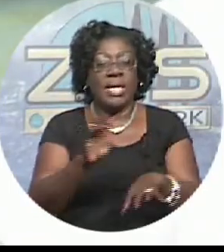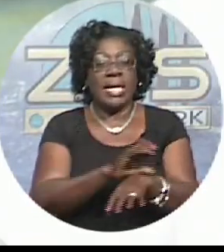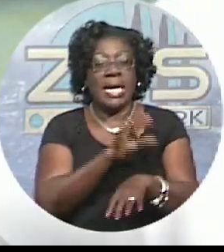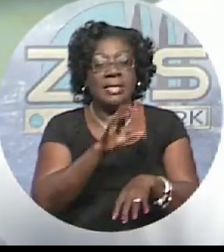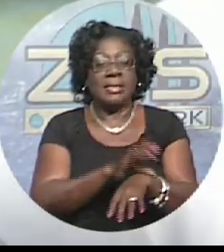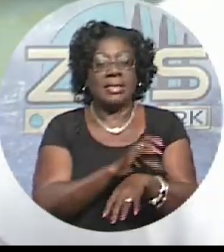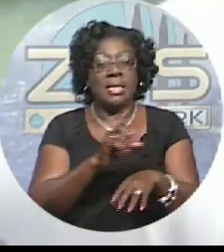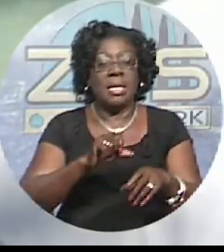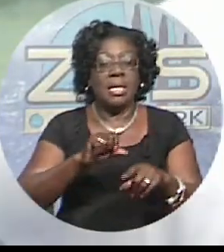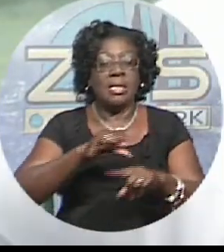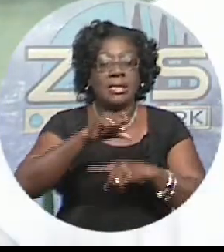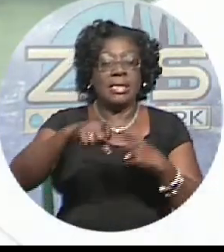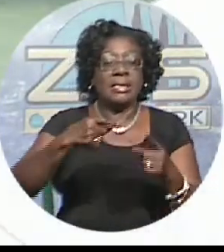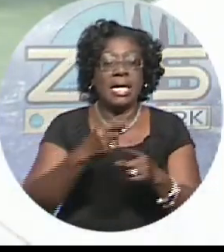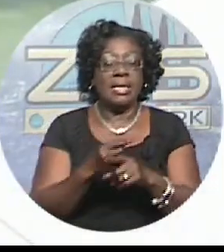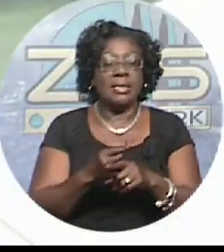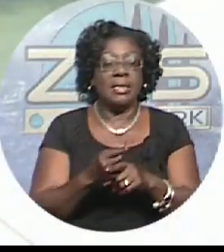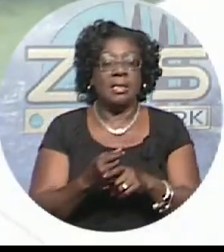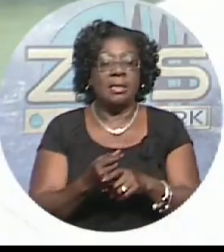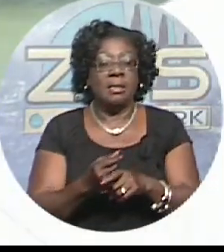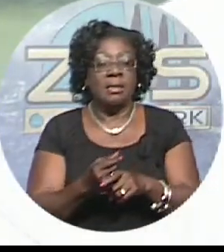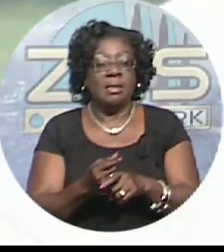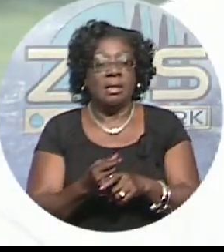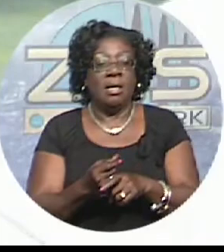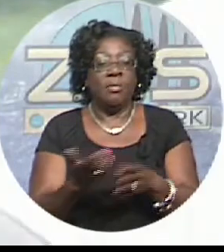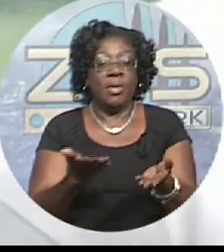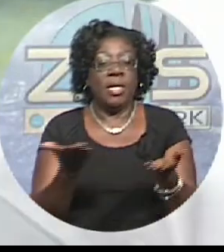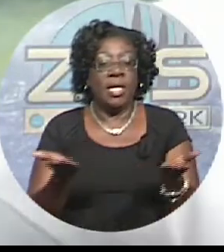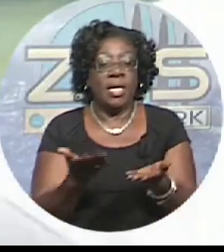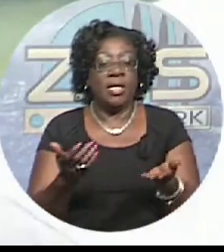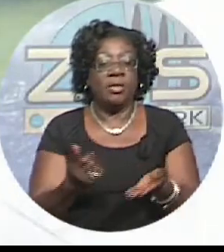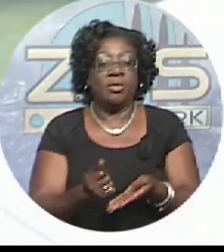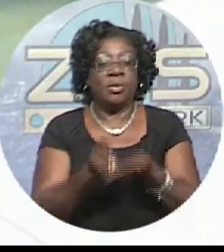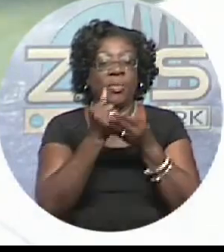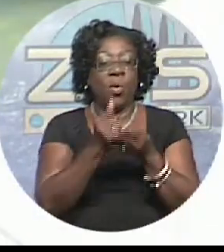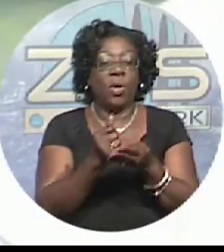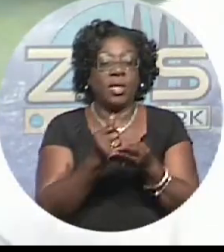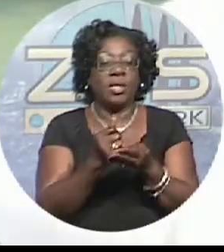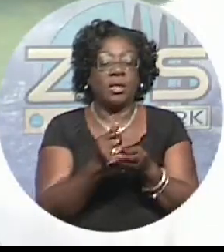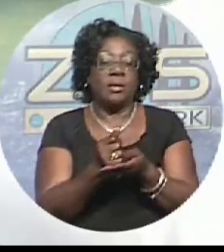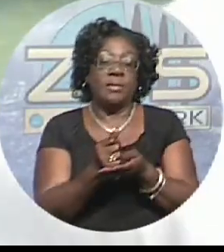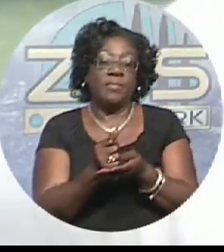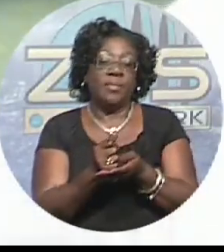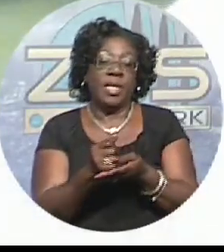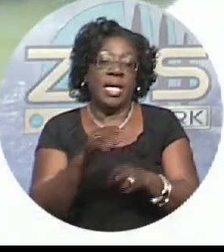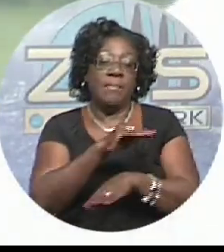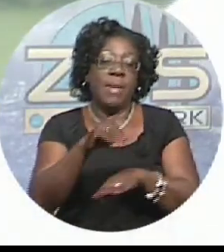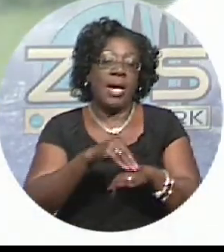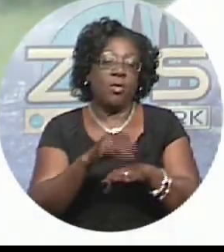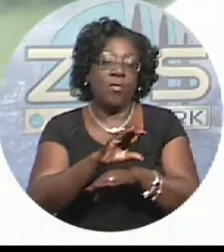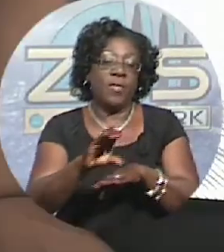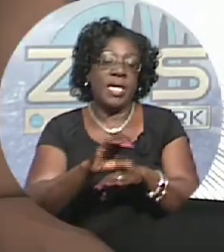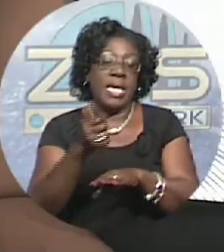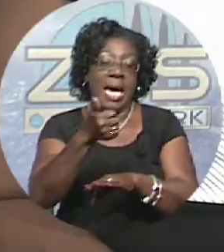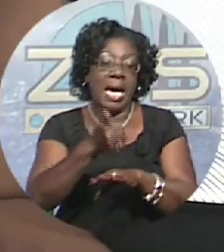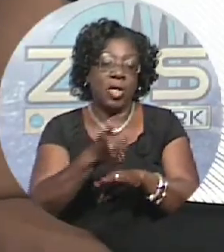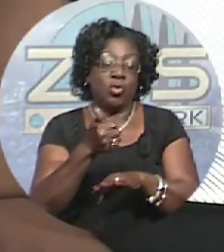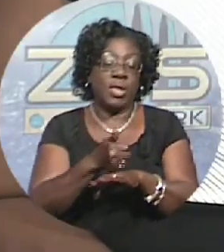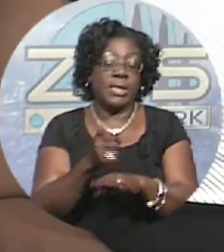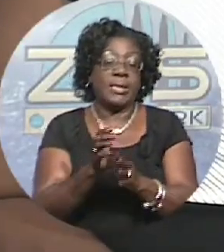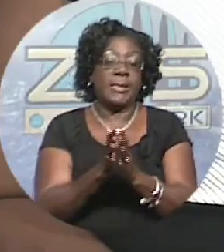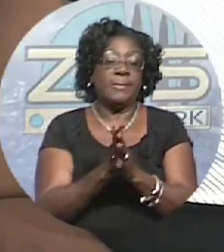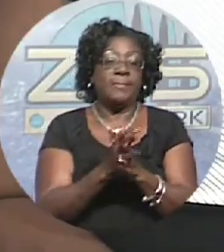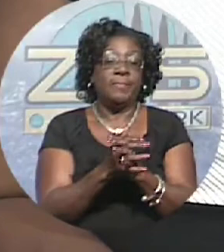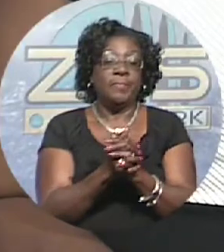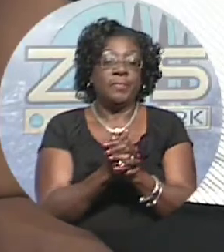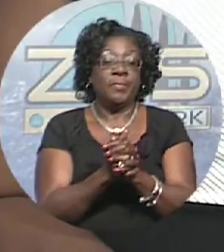Cancer Society in South Anderson. I'm here to visit the Cancer Society in Mangrove Key, Brother Julian. Well, good luck to